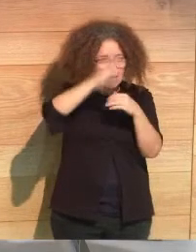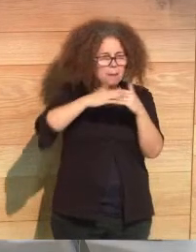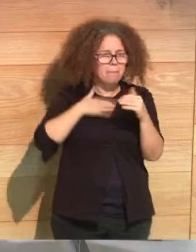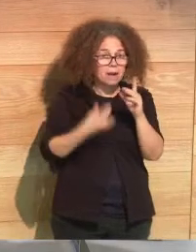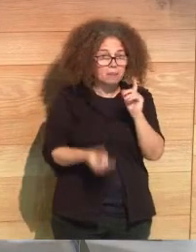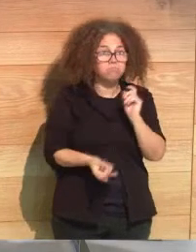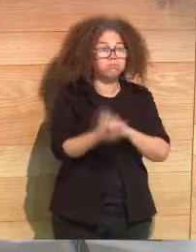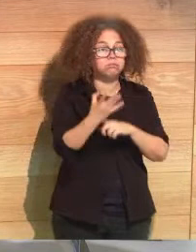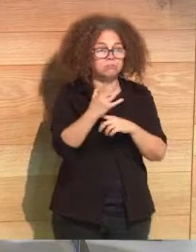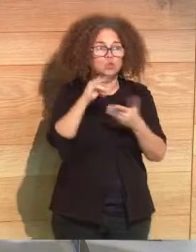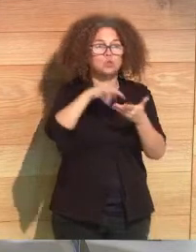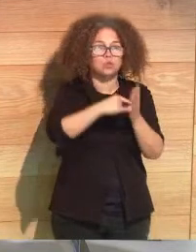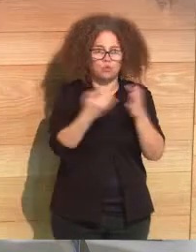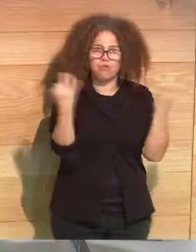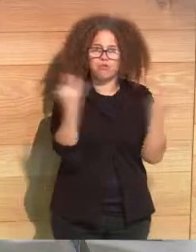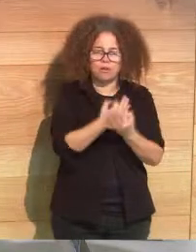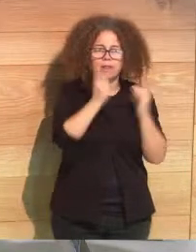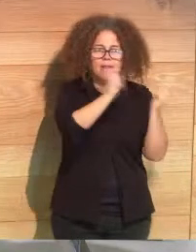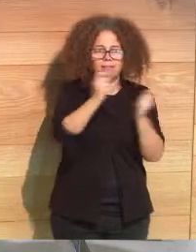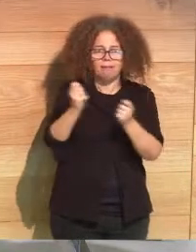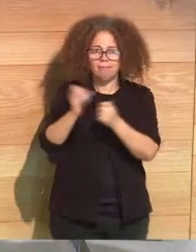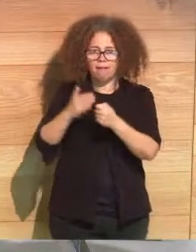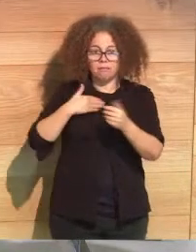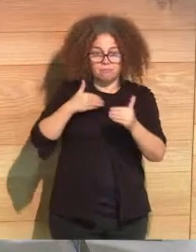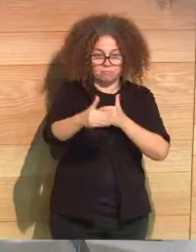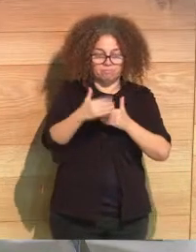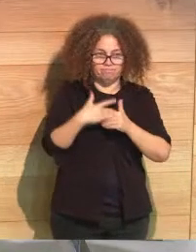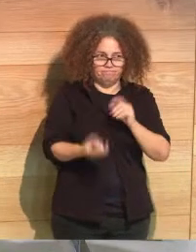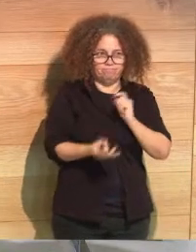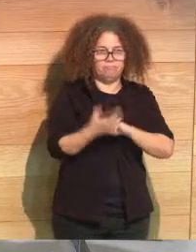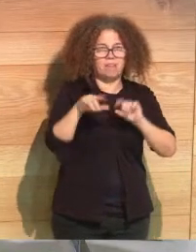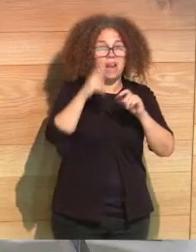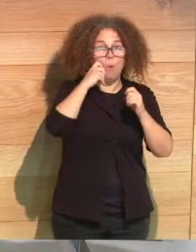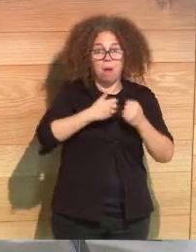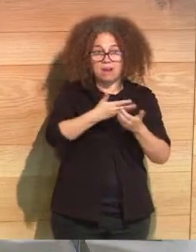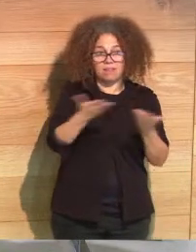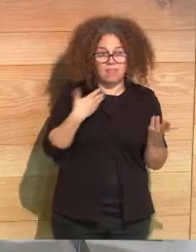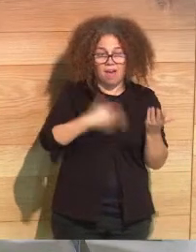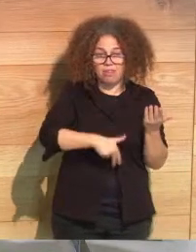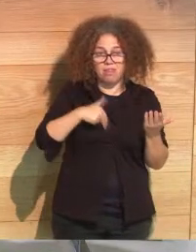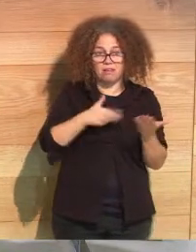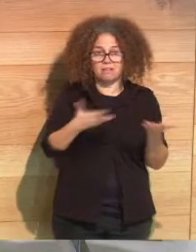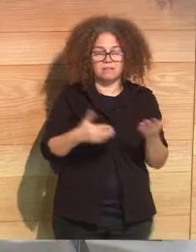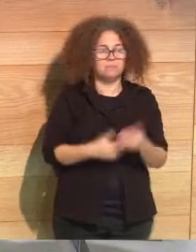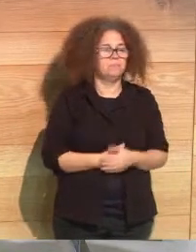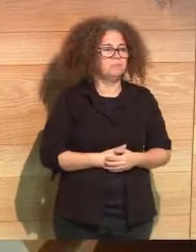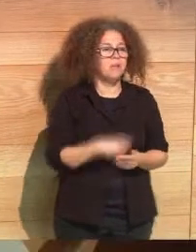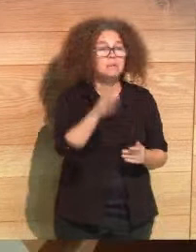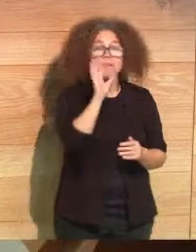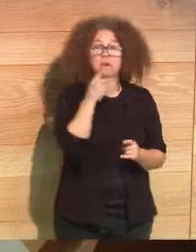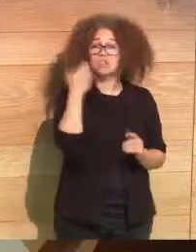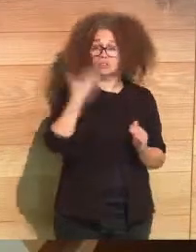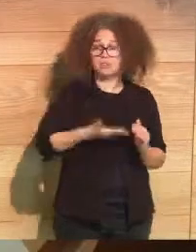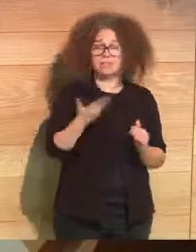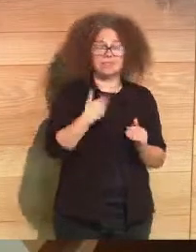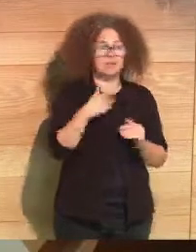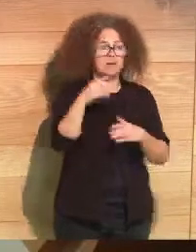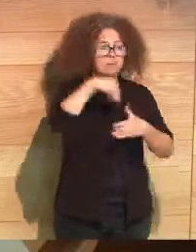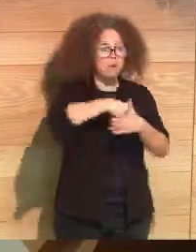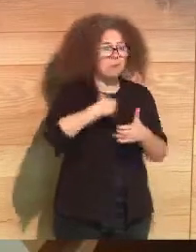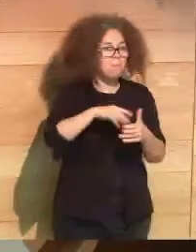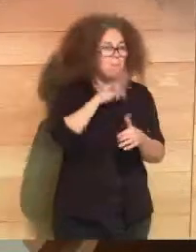rethink about solutions for the great challenges that we have to face. So I think that it is very